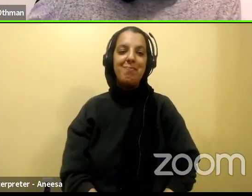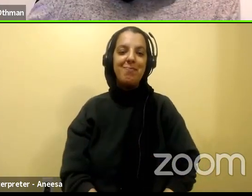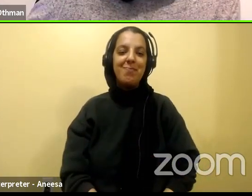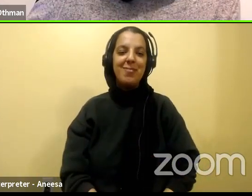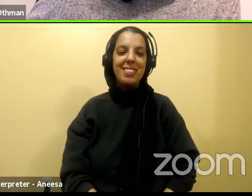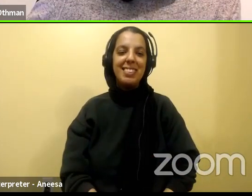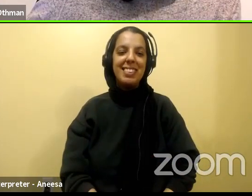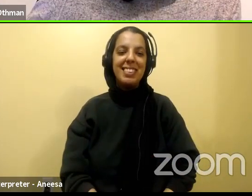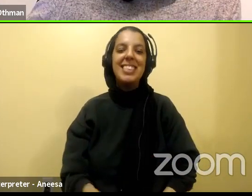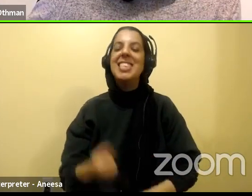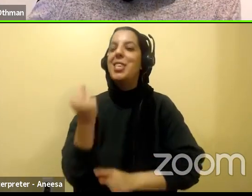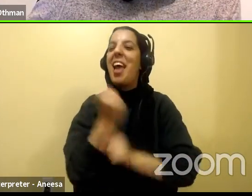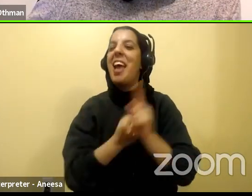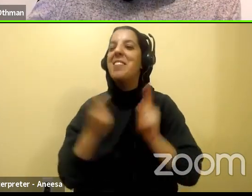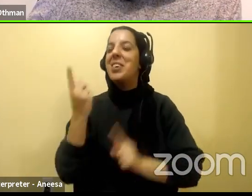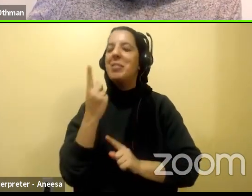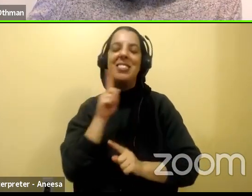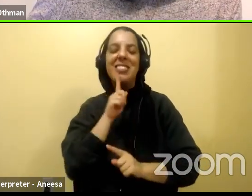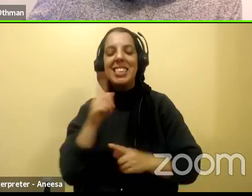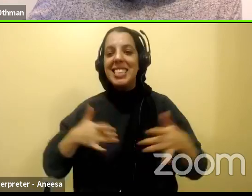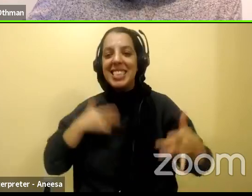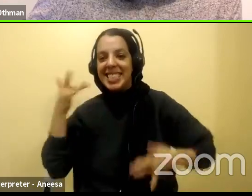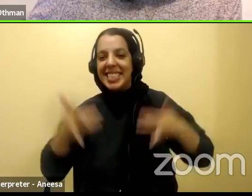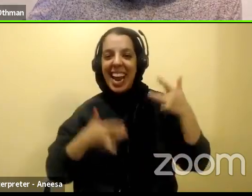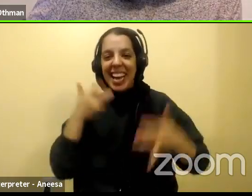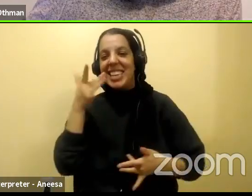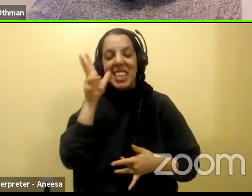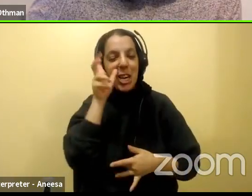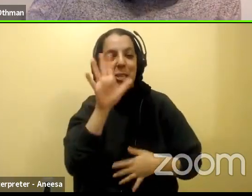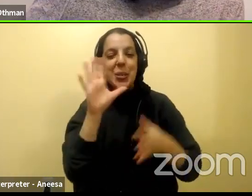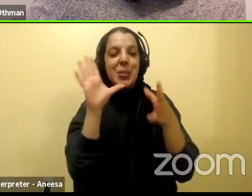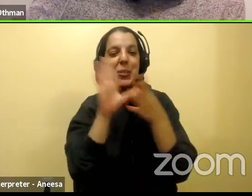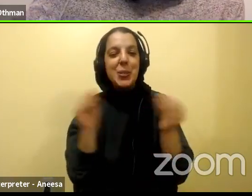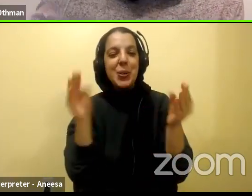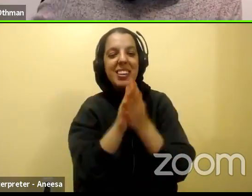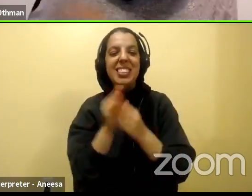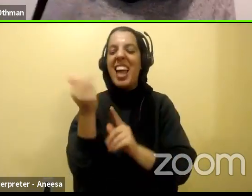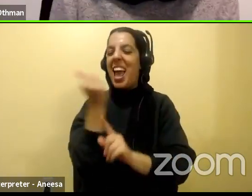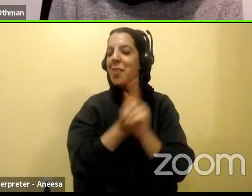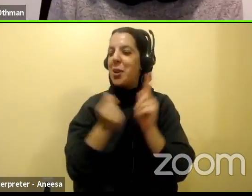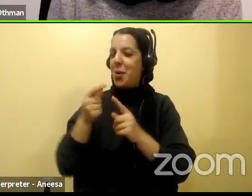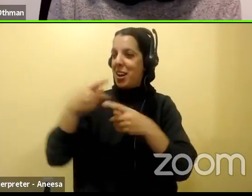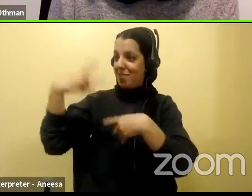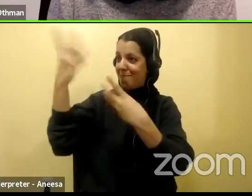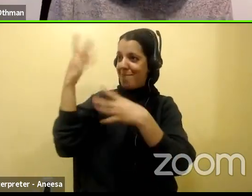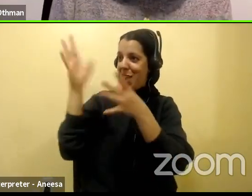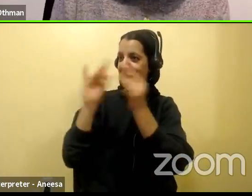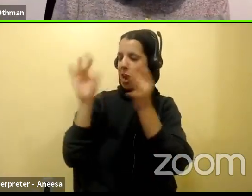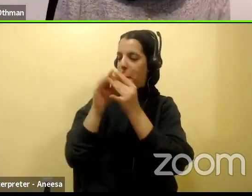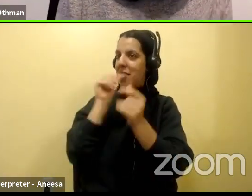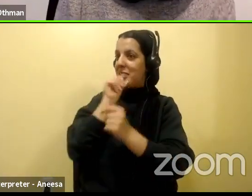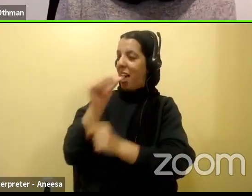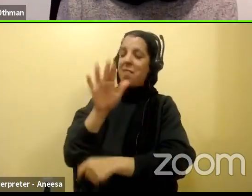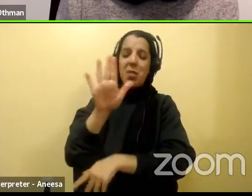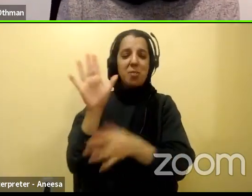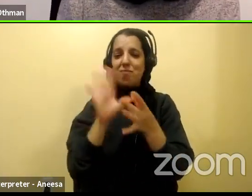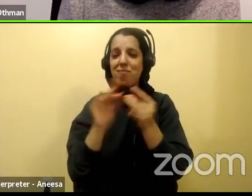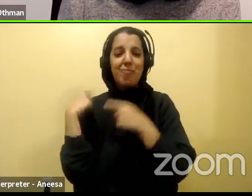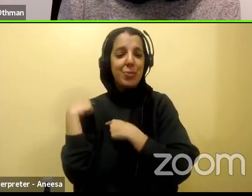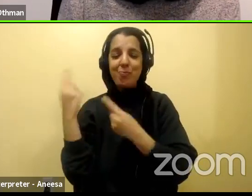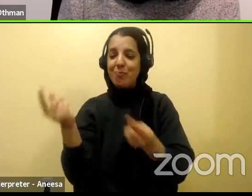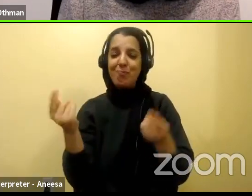So everyone's very excited to hear from you, Dima. And everyone's loving your reply so far.